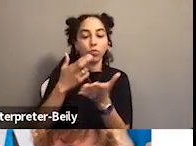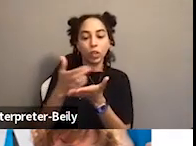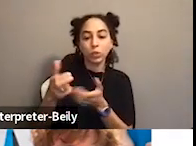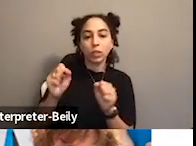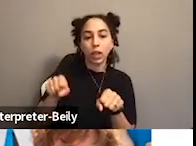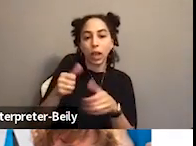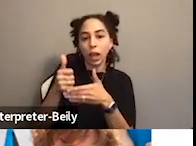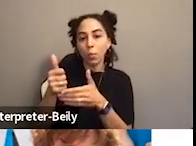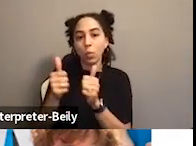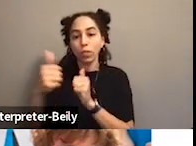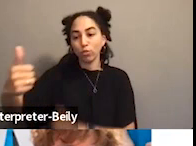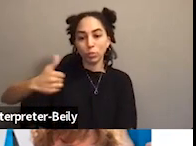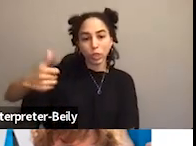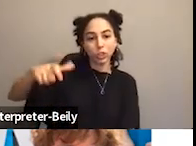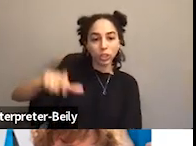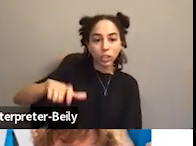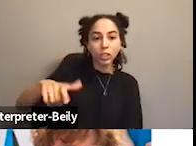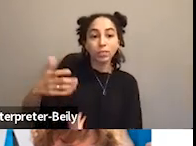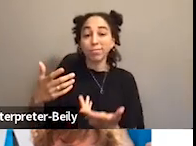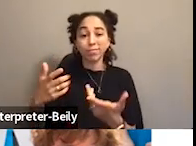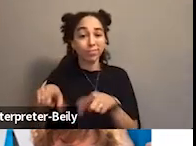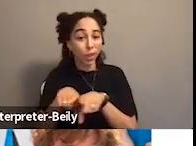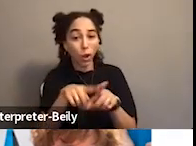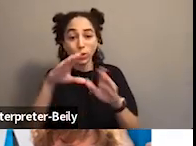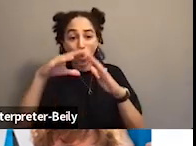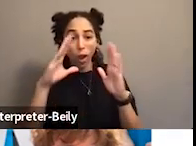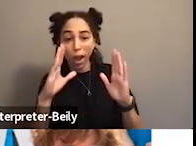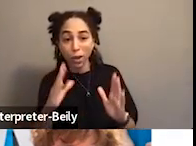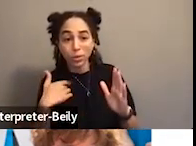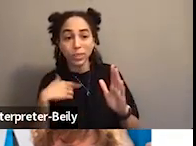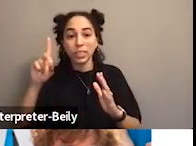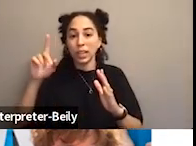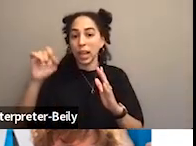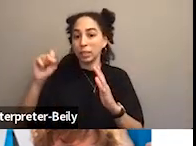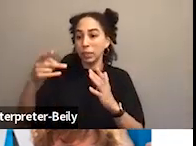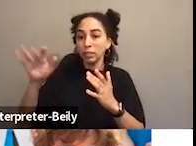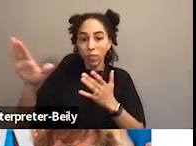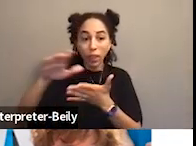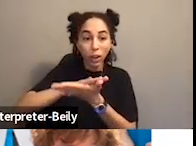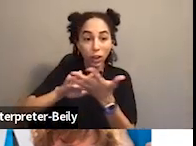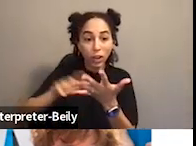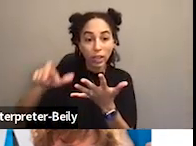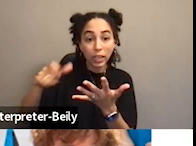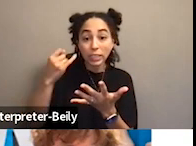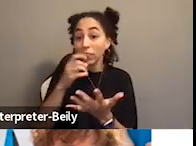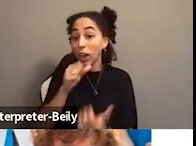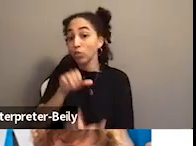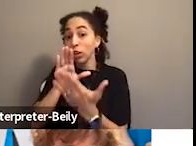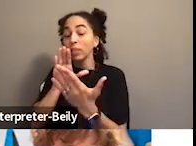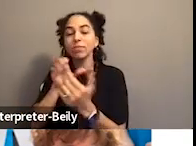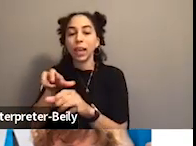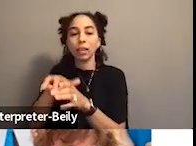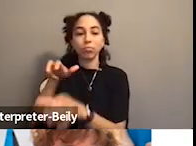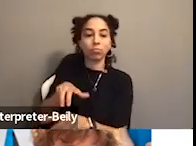help them with transportation needs, even housing needs, things that DSPs need that, if not addressed, could lead to them leaving